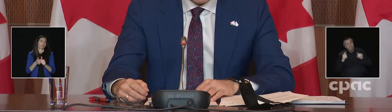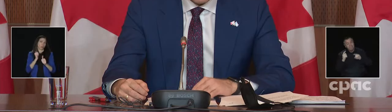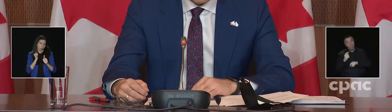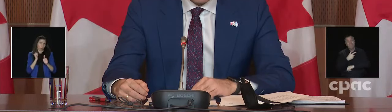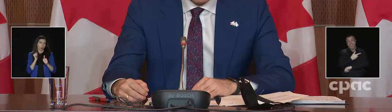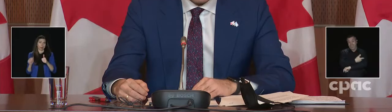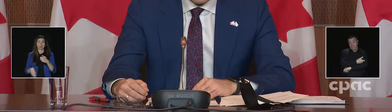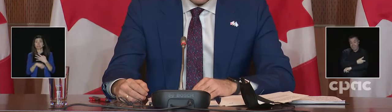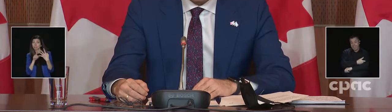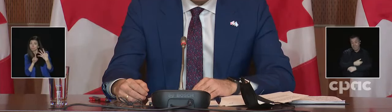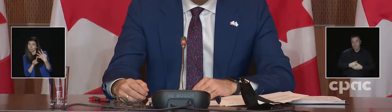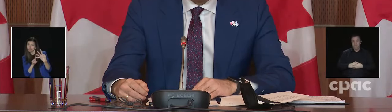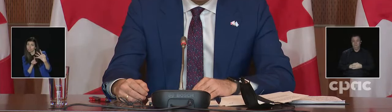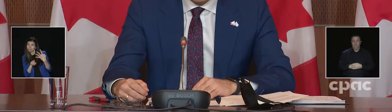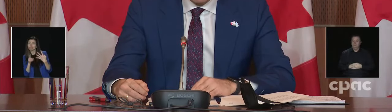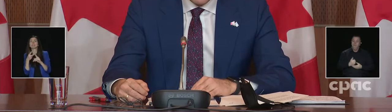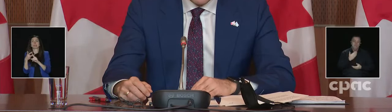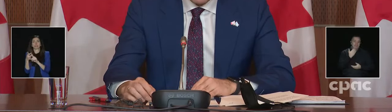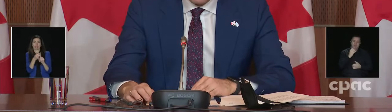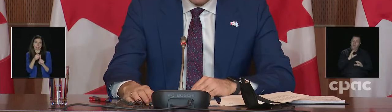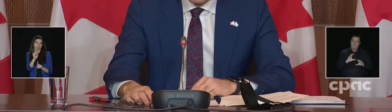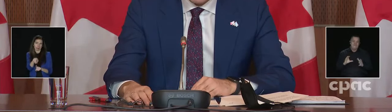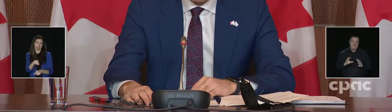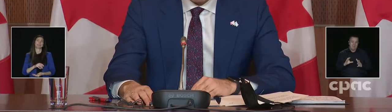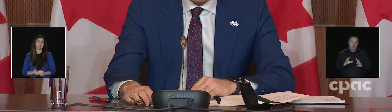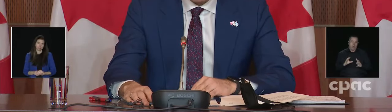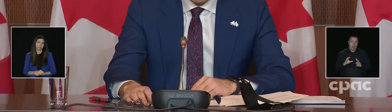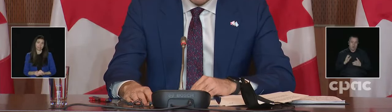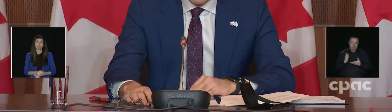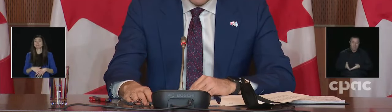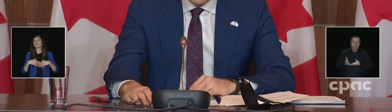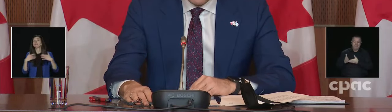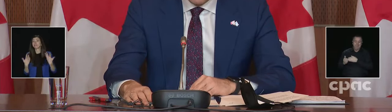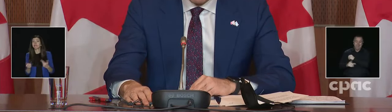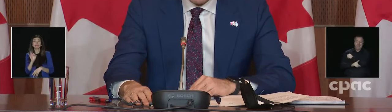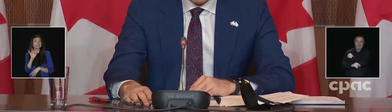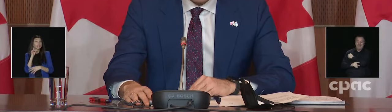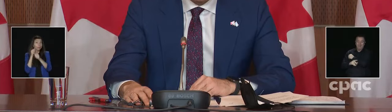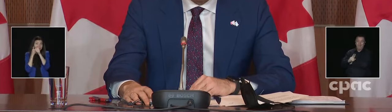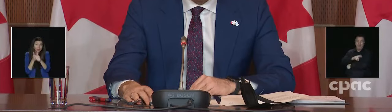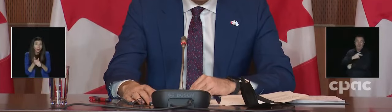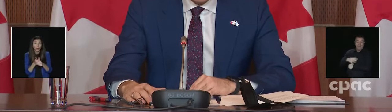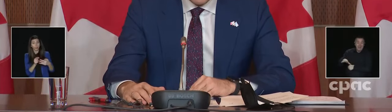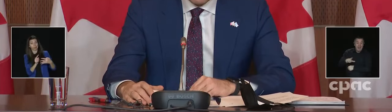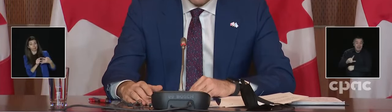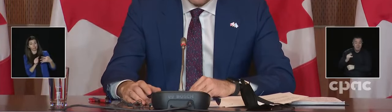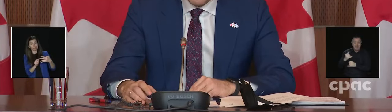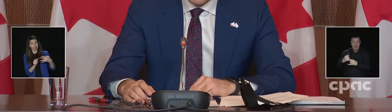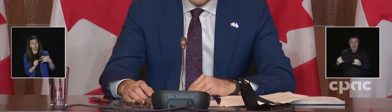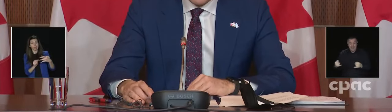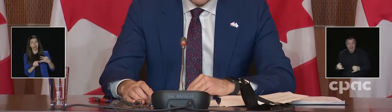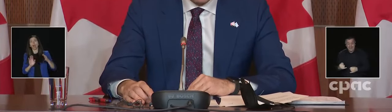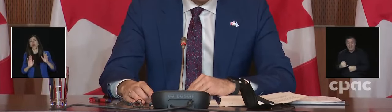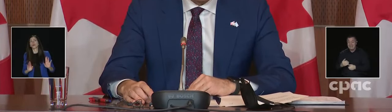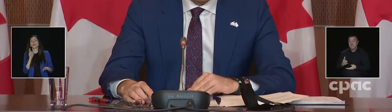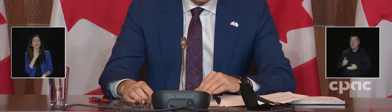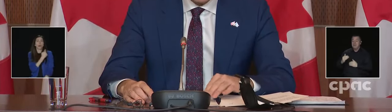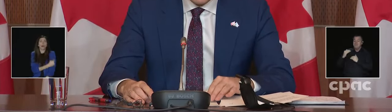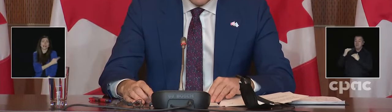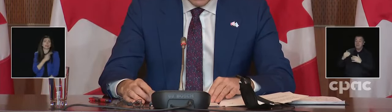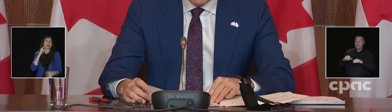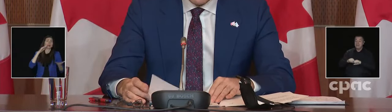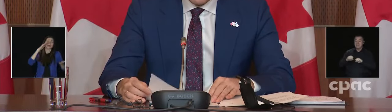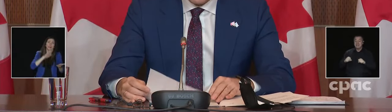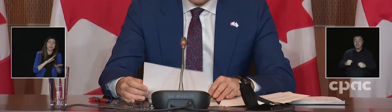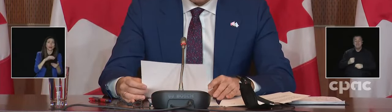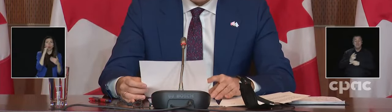de vaccination. C'est la meilleure façon de soutenir nos travailleurs de première ligne, protéger notre système de soins de santé et